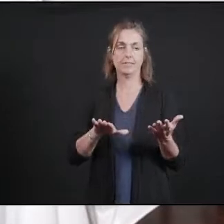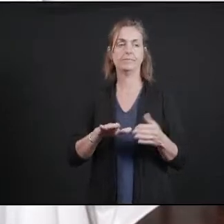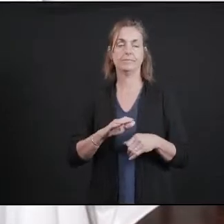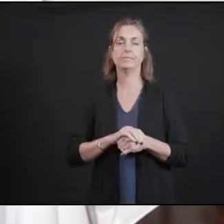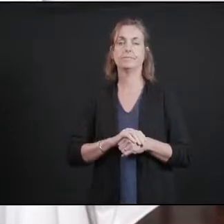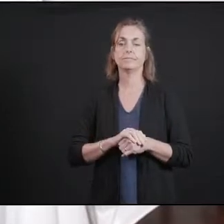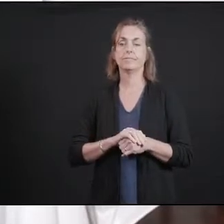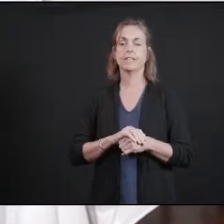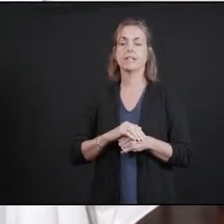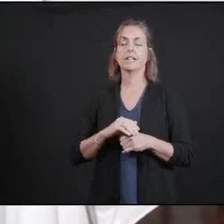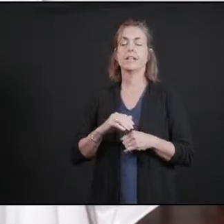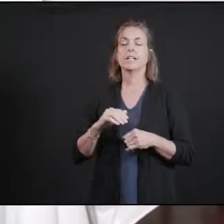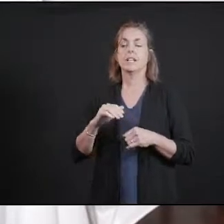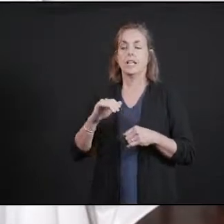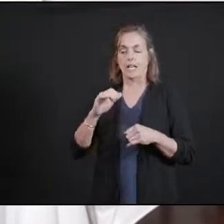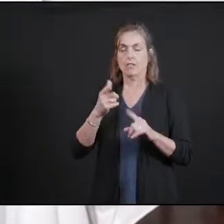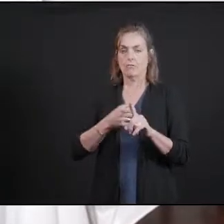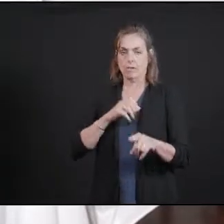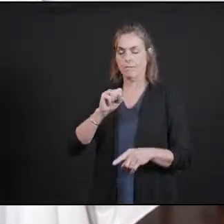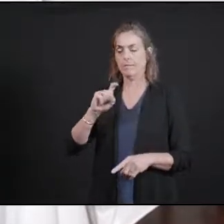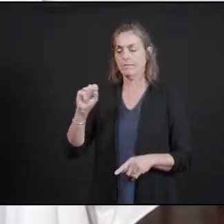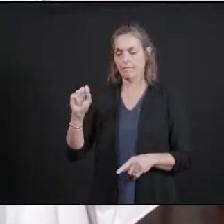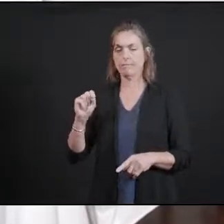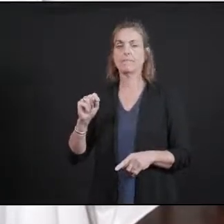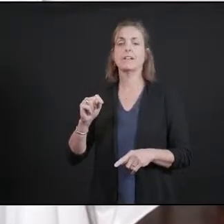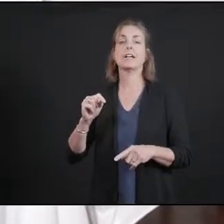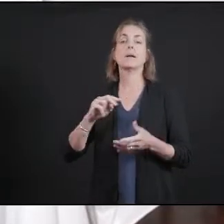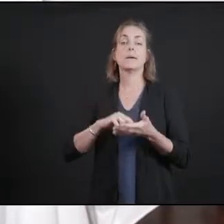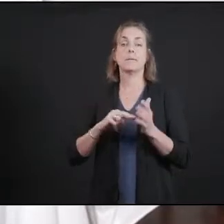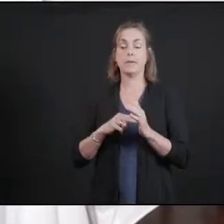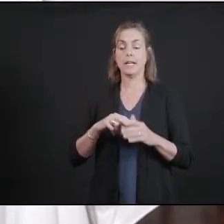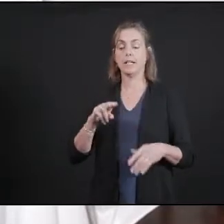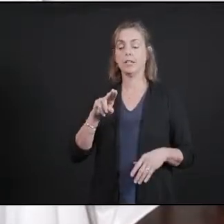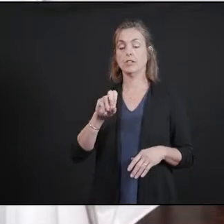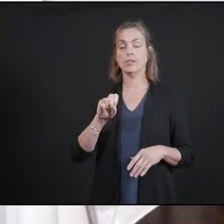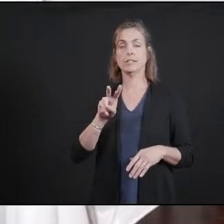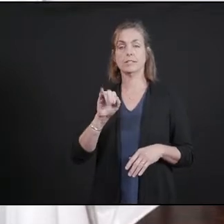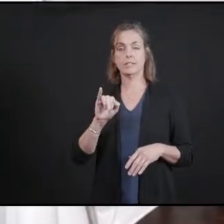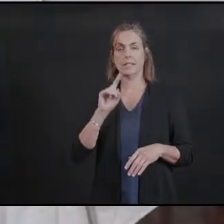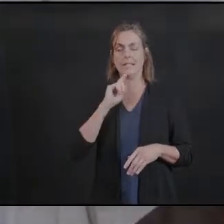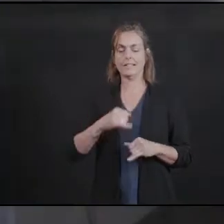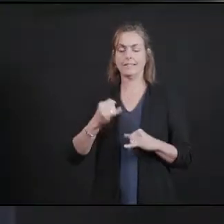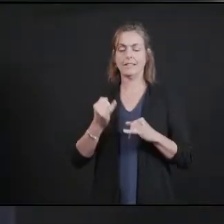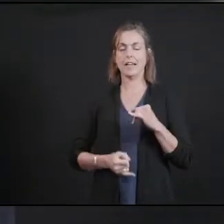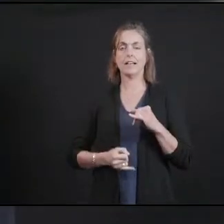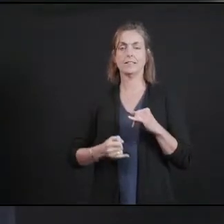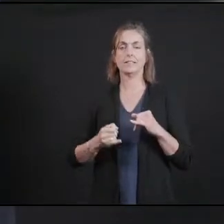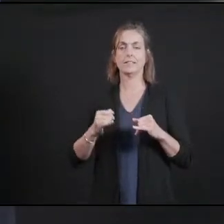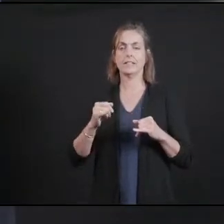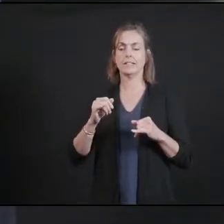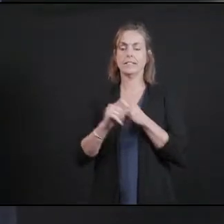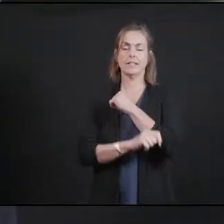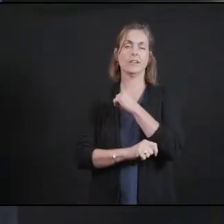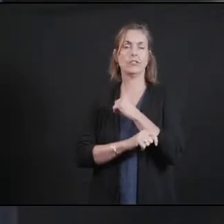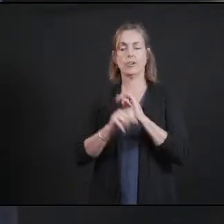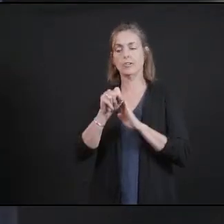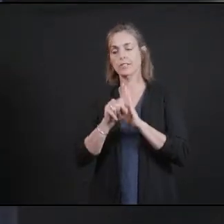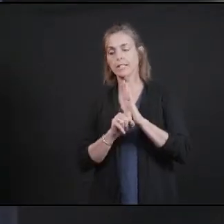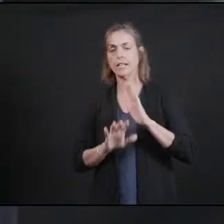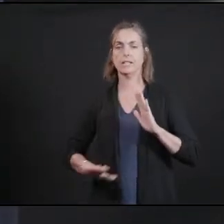the last jurisdiction under the U.S. flag to record a death from the coronavirus.